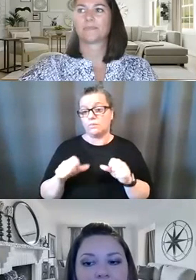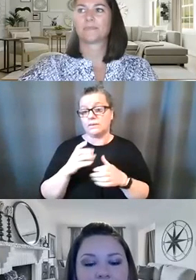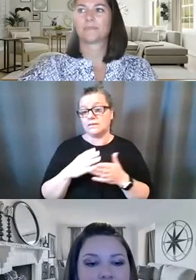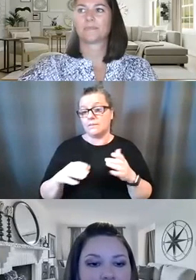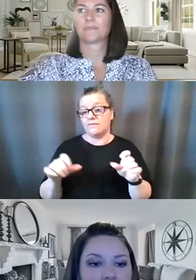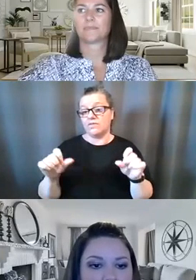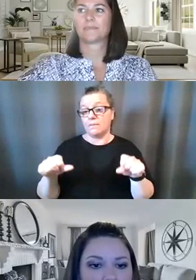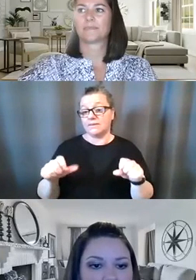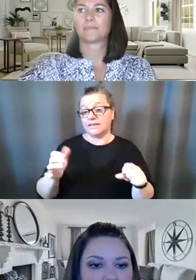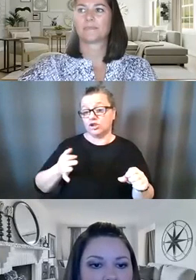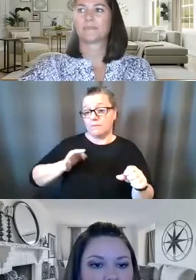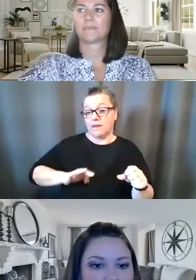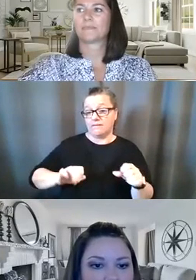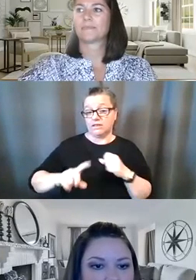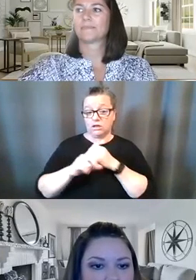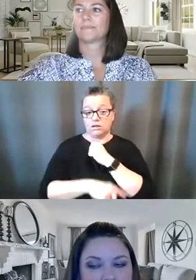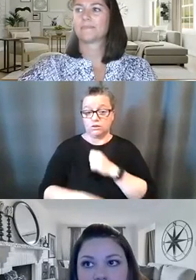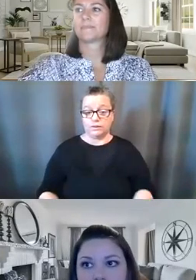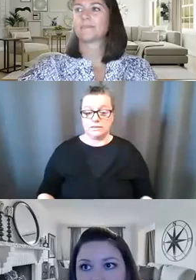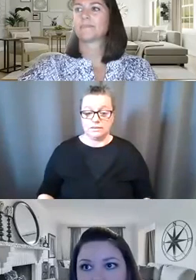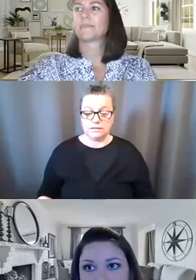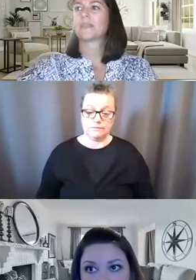potential benefits and consequences?